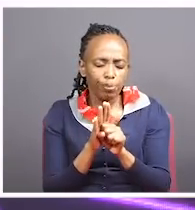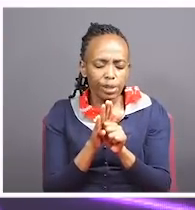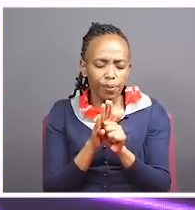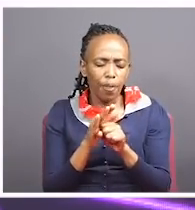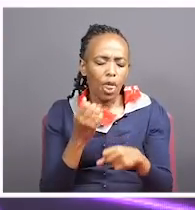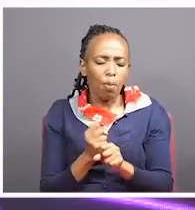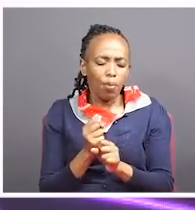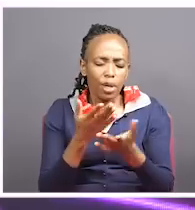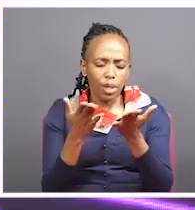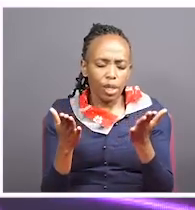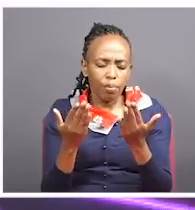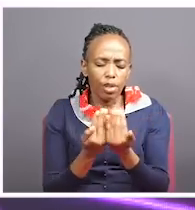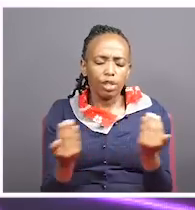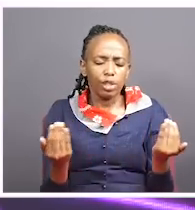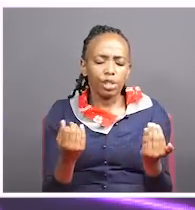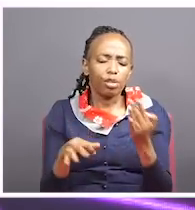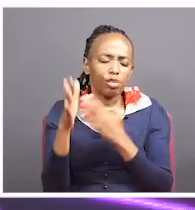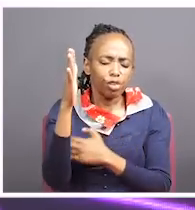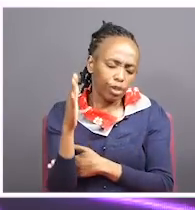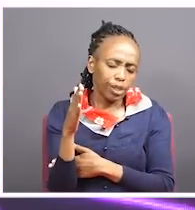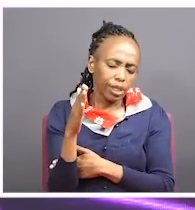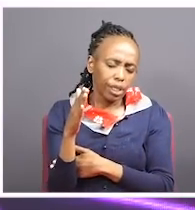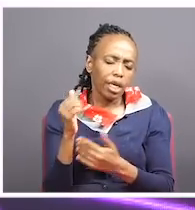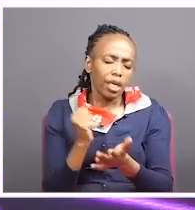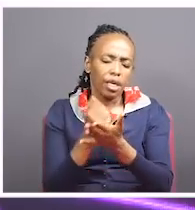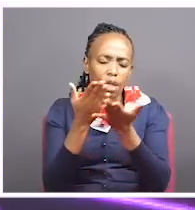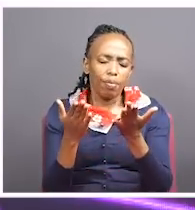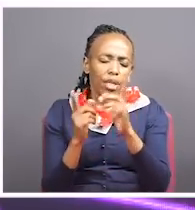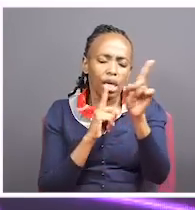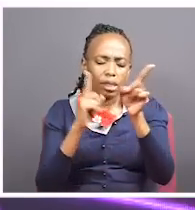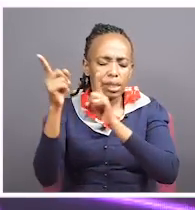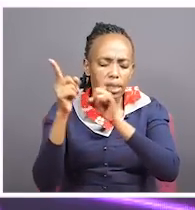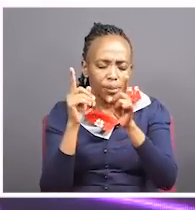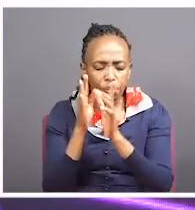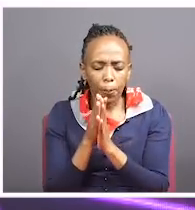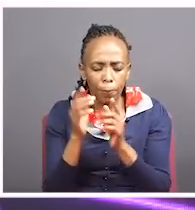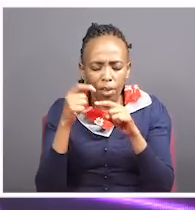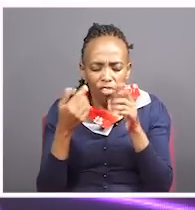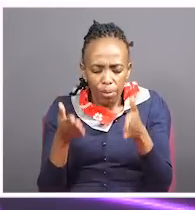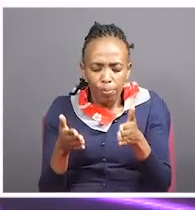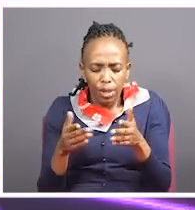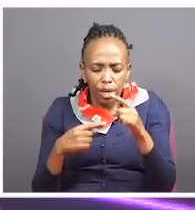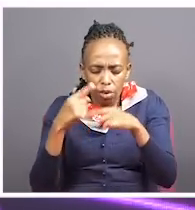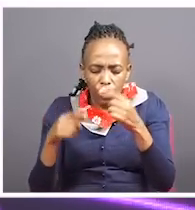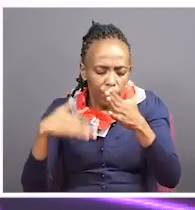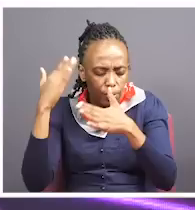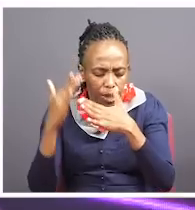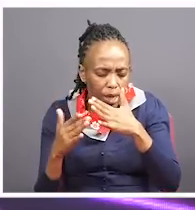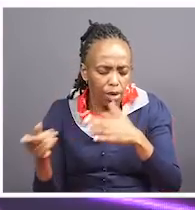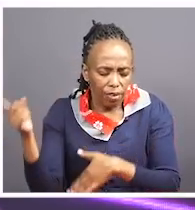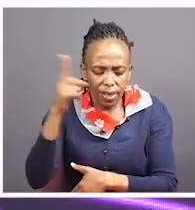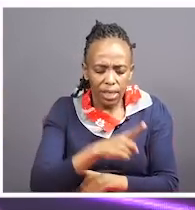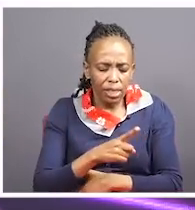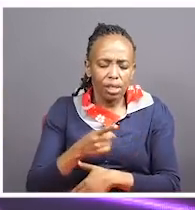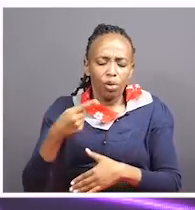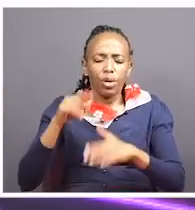promise, make them the children of God and help them in their journey from now on to the ending